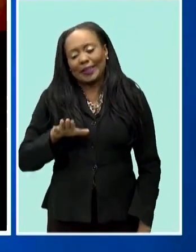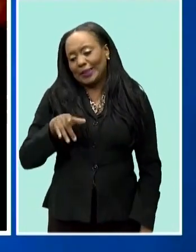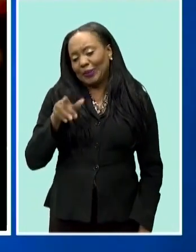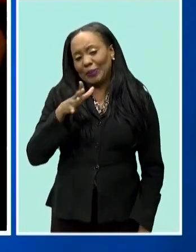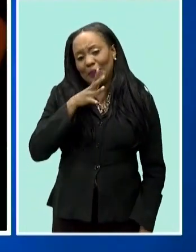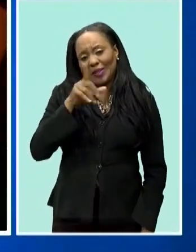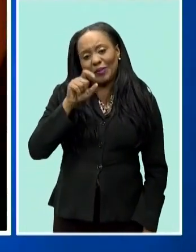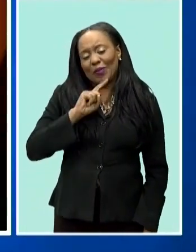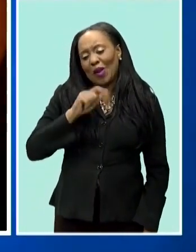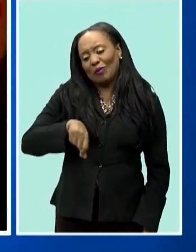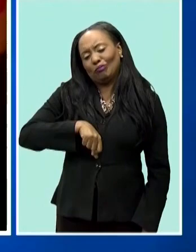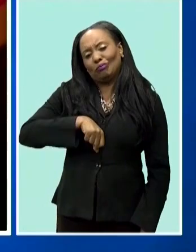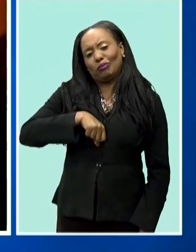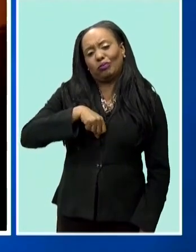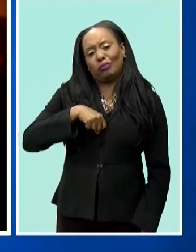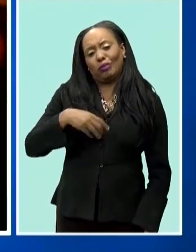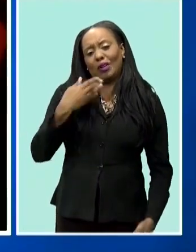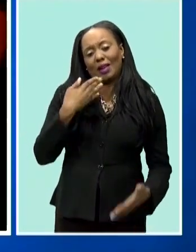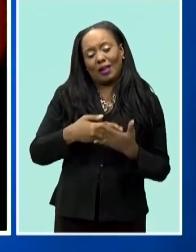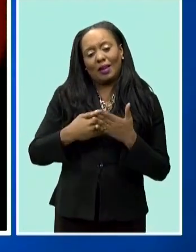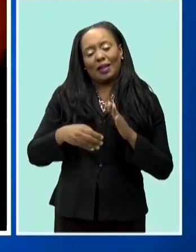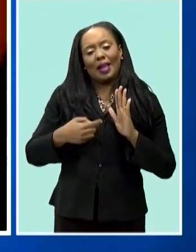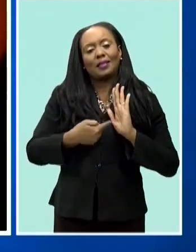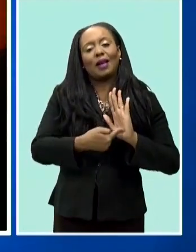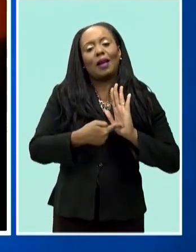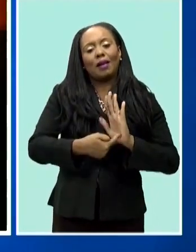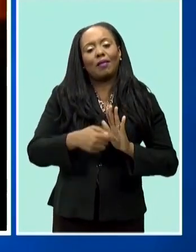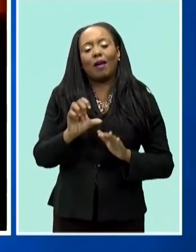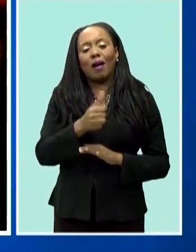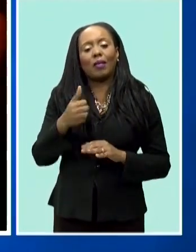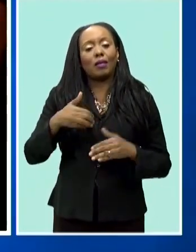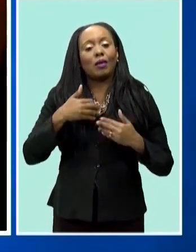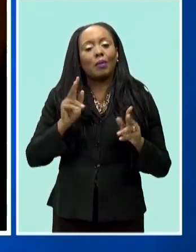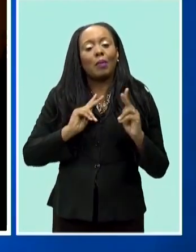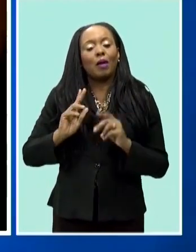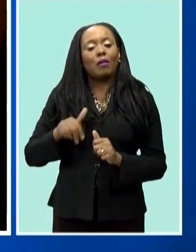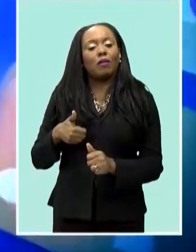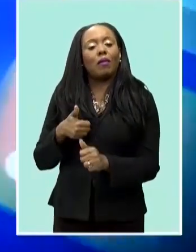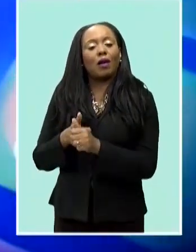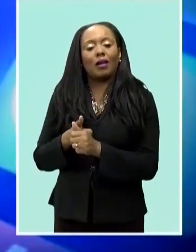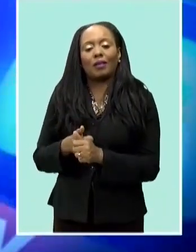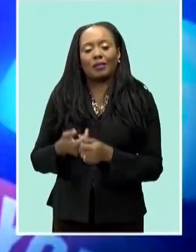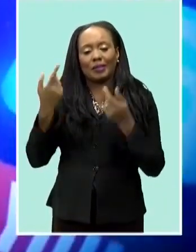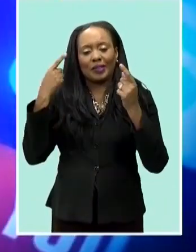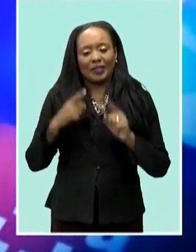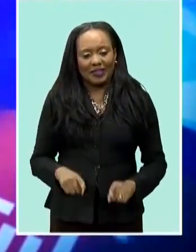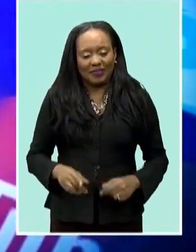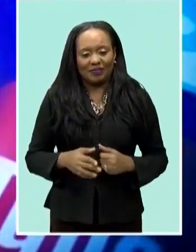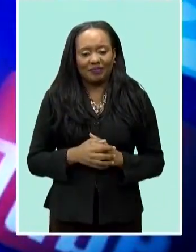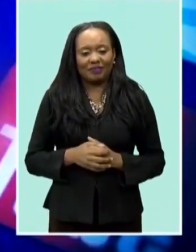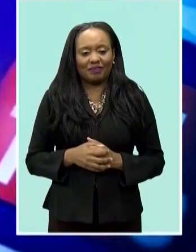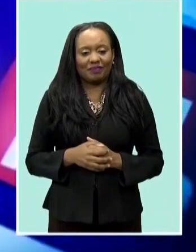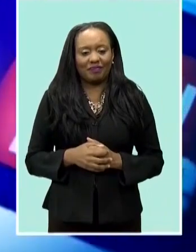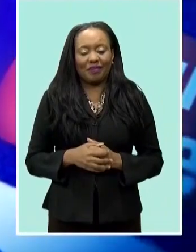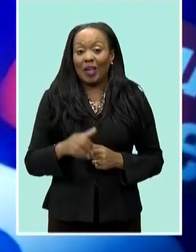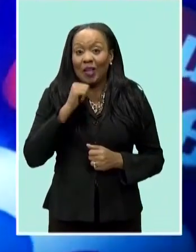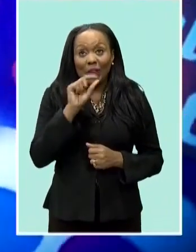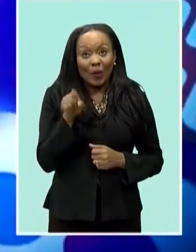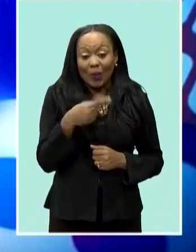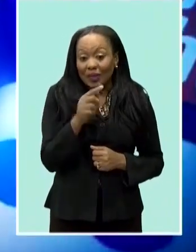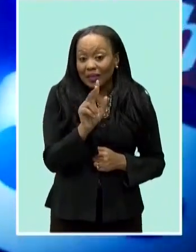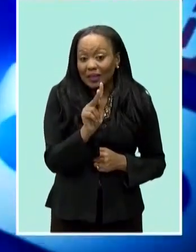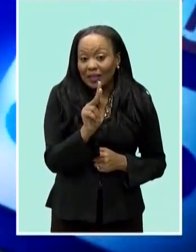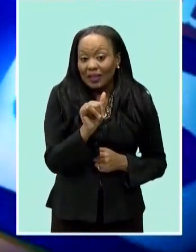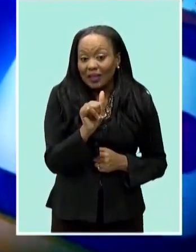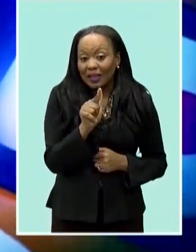be proud, adding that he is a good example for other young people to follow. And we do agree. But Kyle's not the only